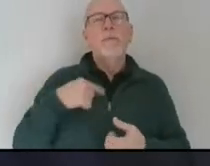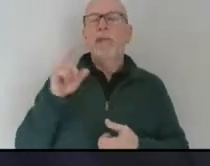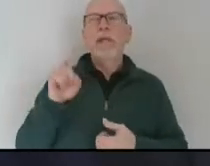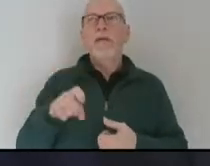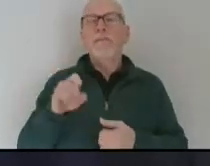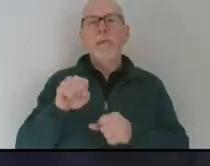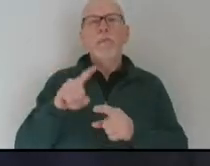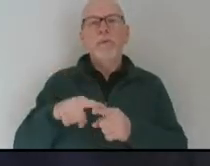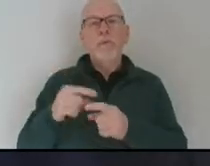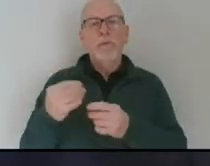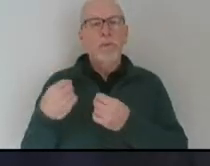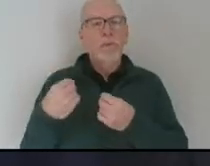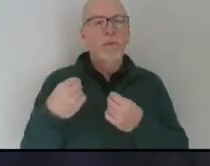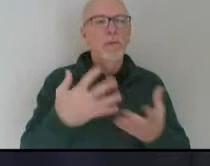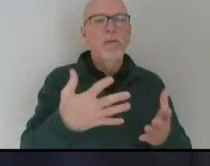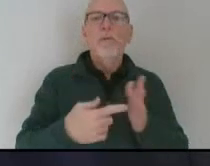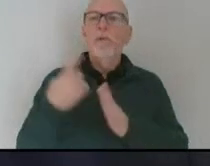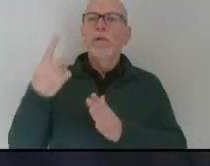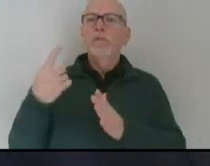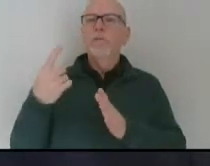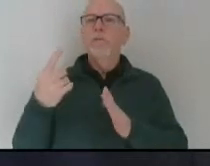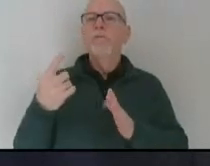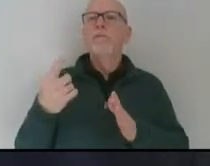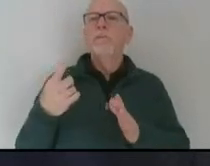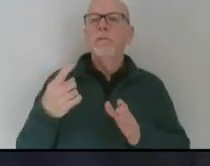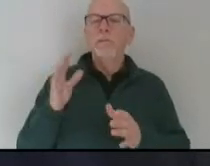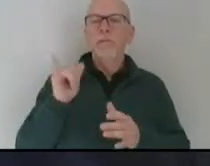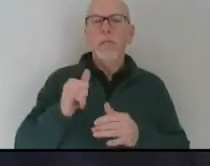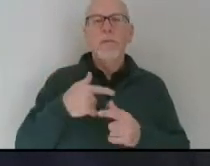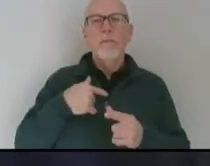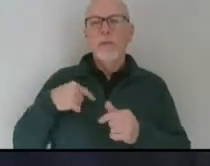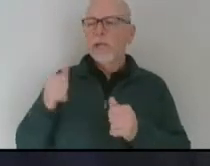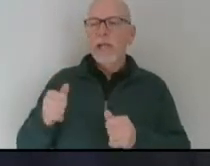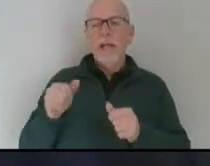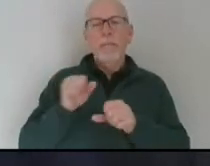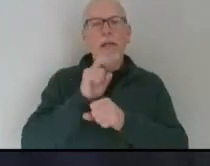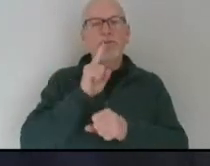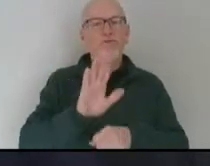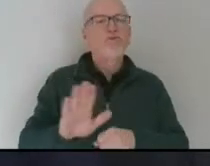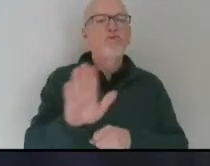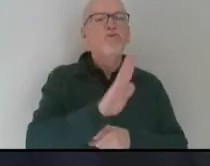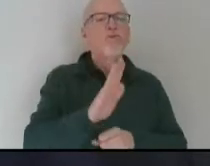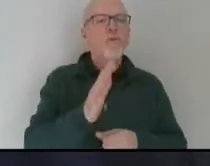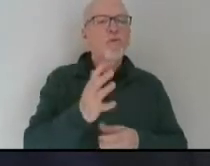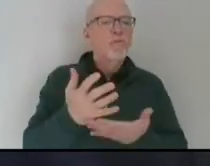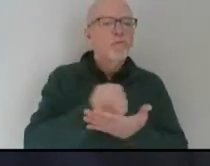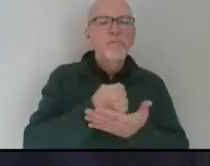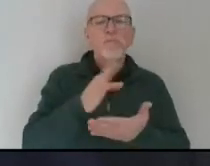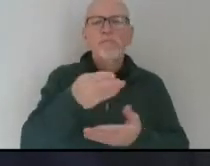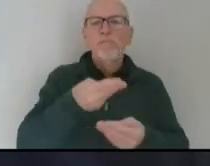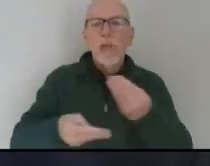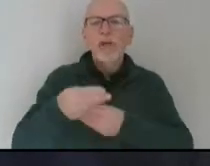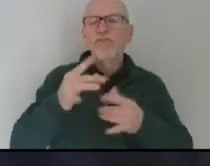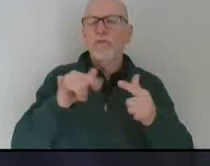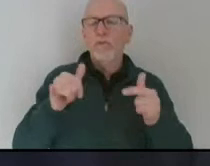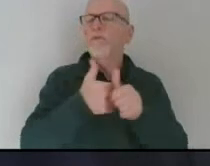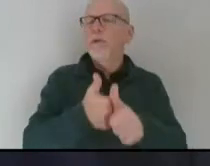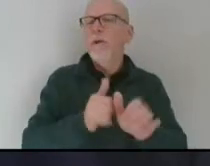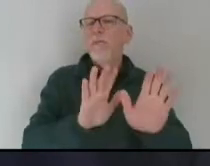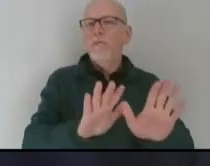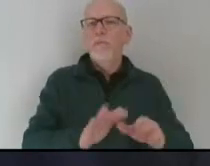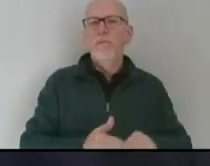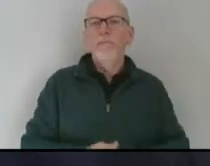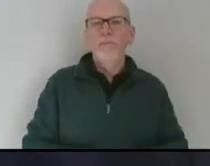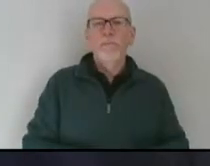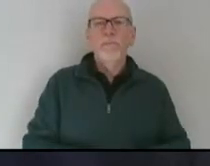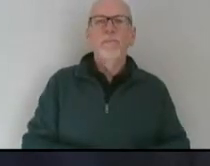deliver services at the levels that our budget and revenue forecasts will permit. As far as the